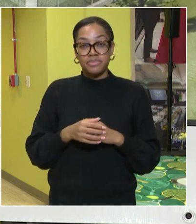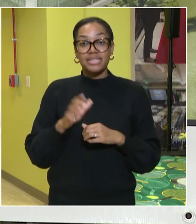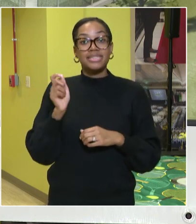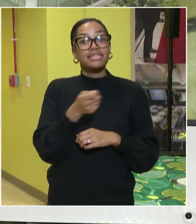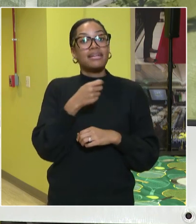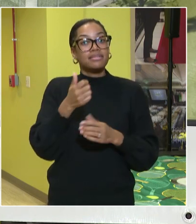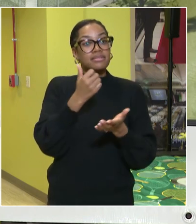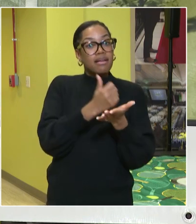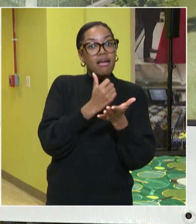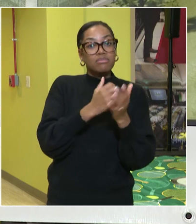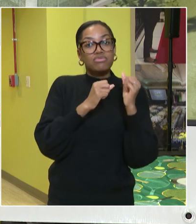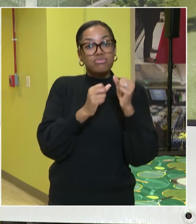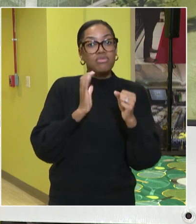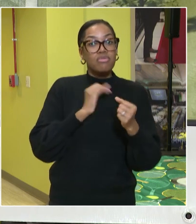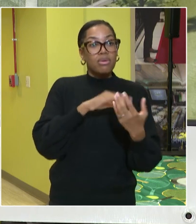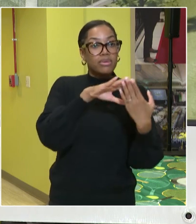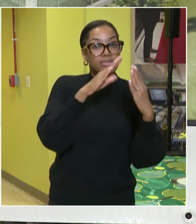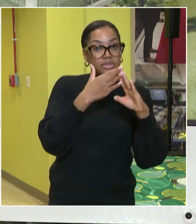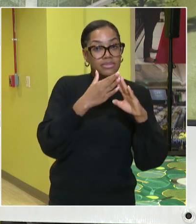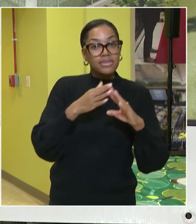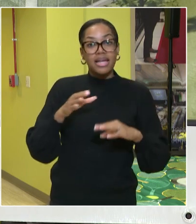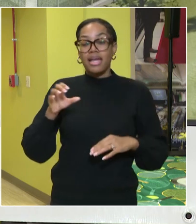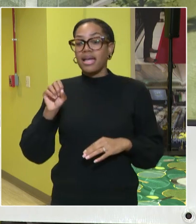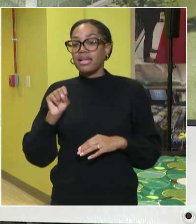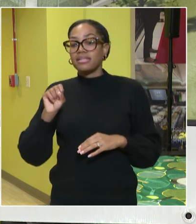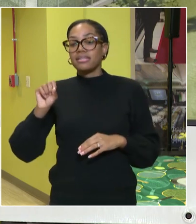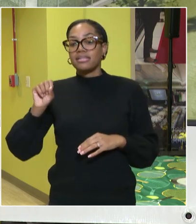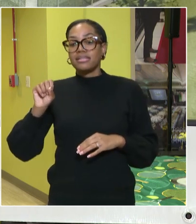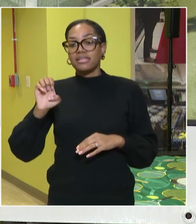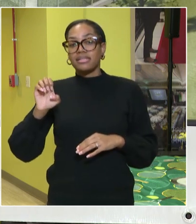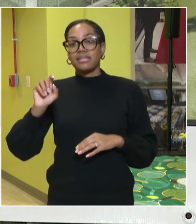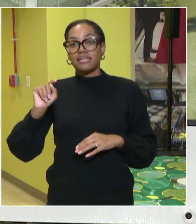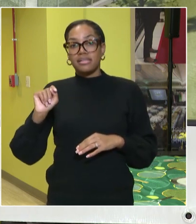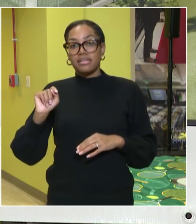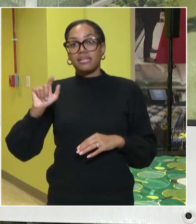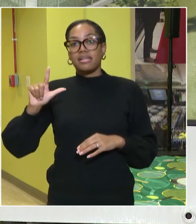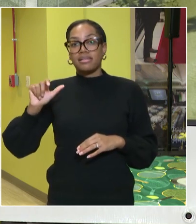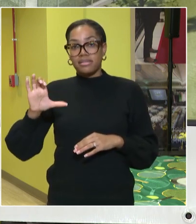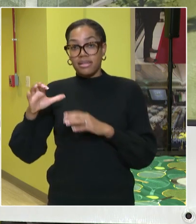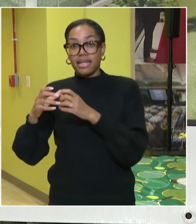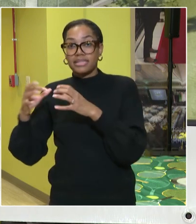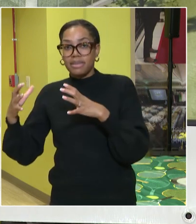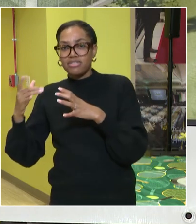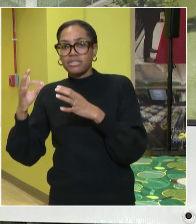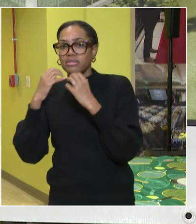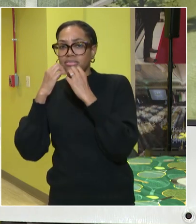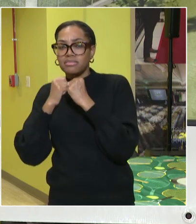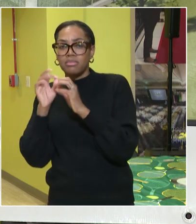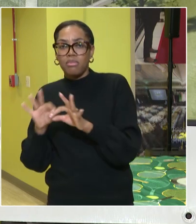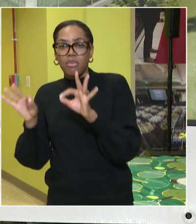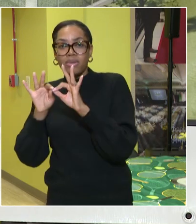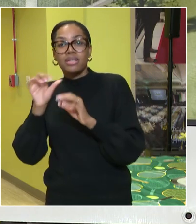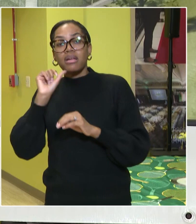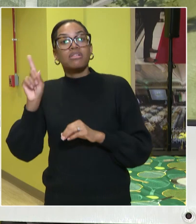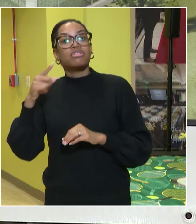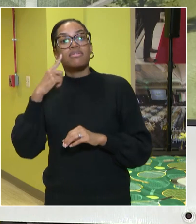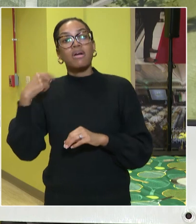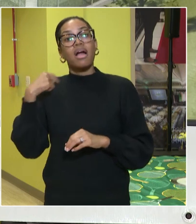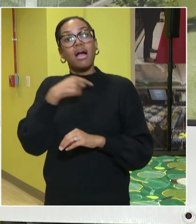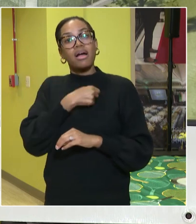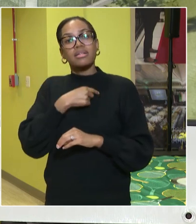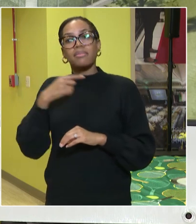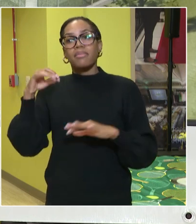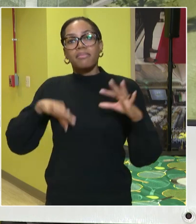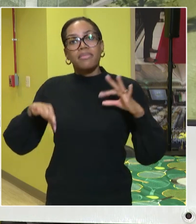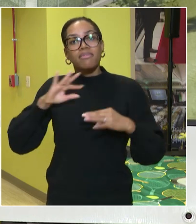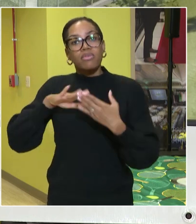why projects like the SETLC expansion are so vital, not just to us, but to the communities they serve.